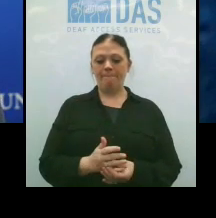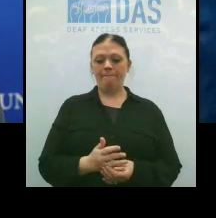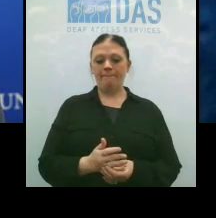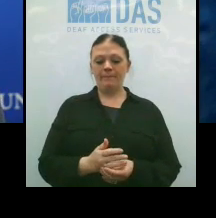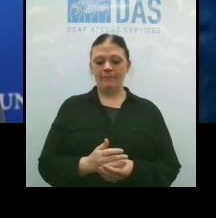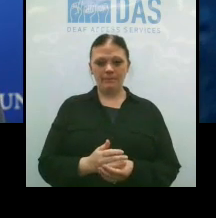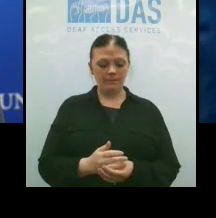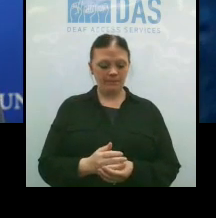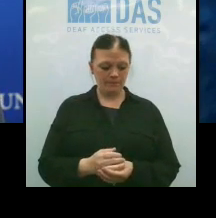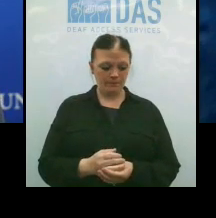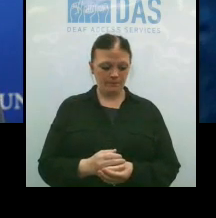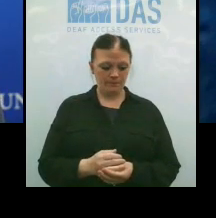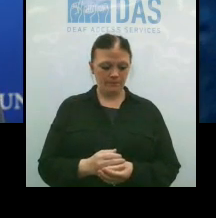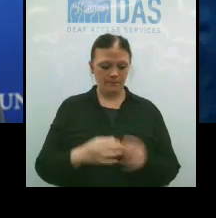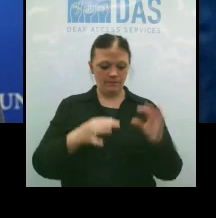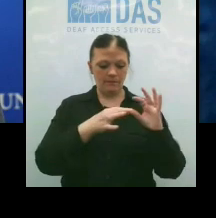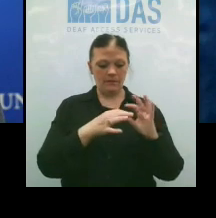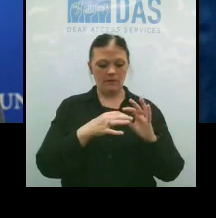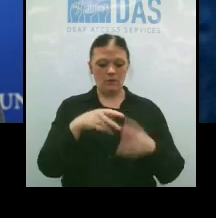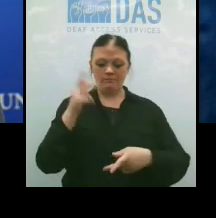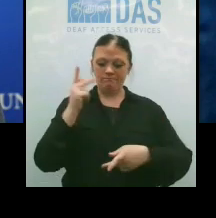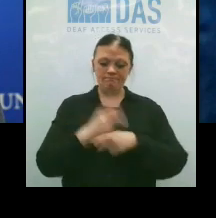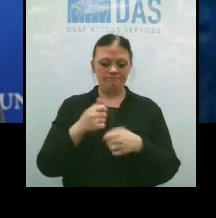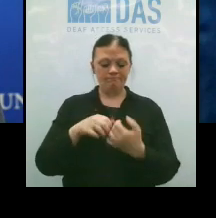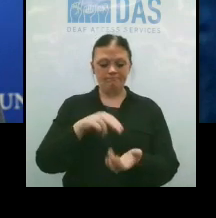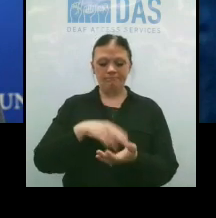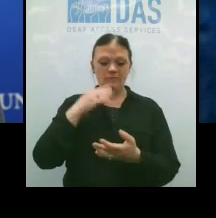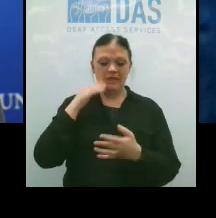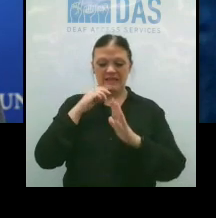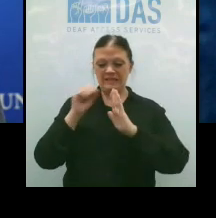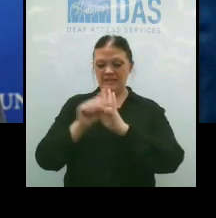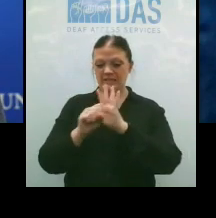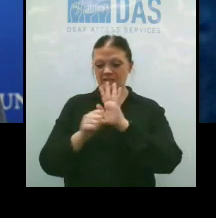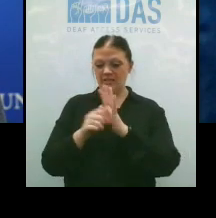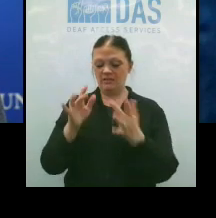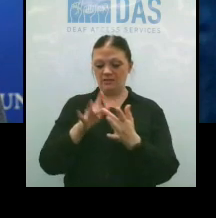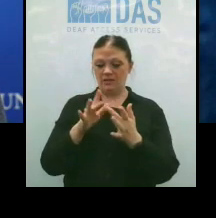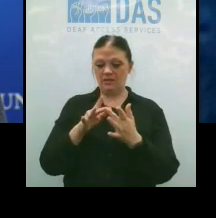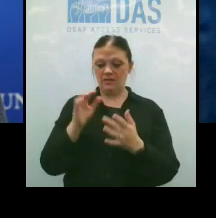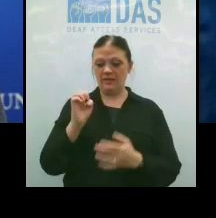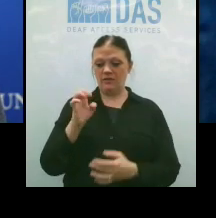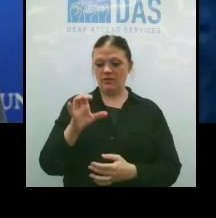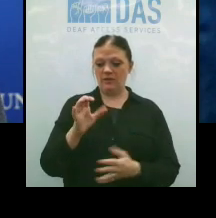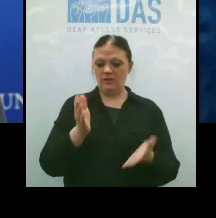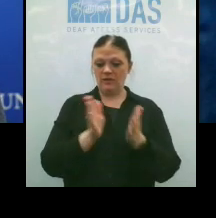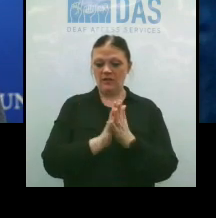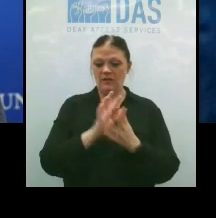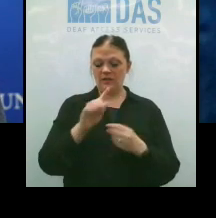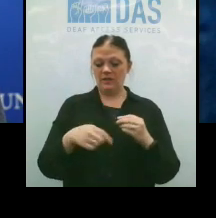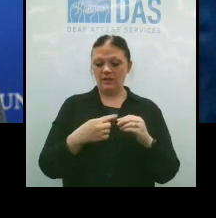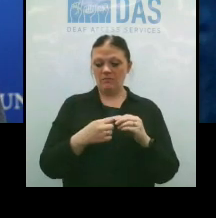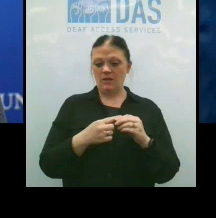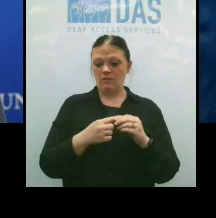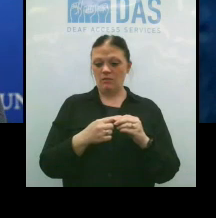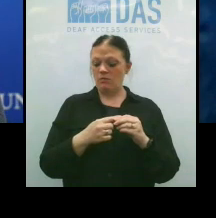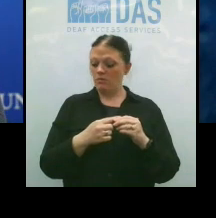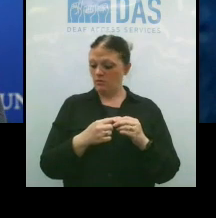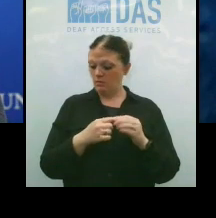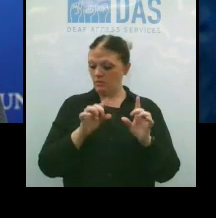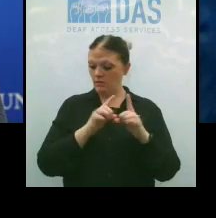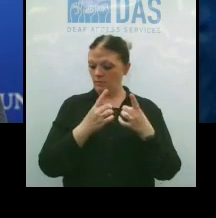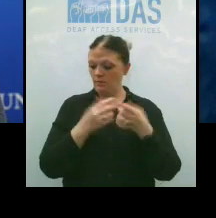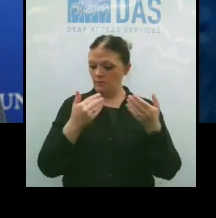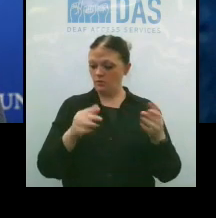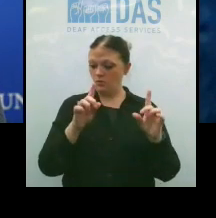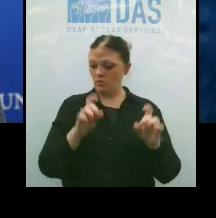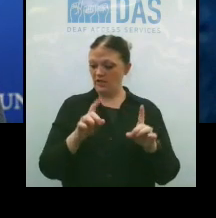So still sticking with nursing homes, has the state contacted Erie County asking the health department to do the